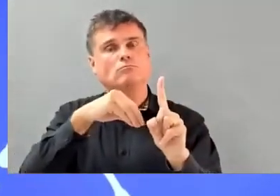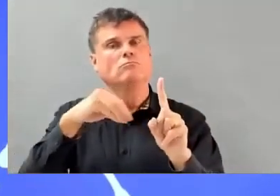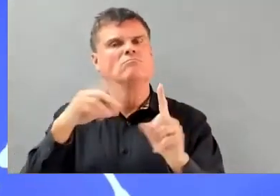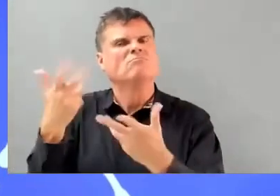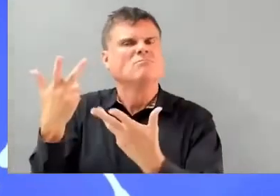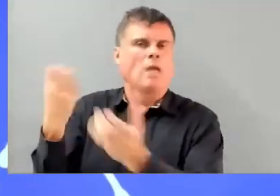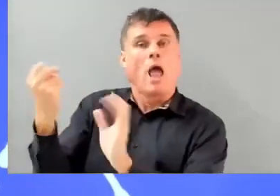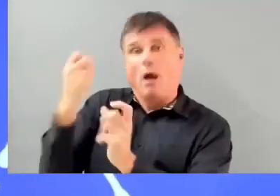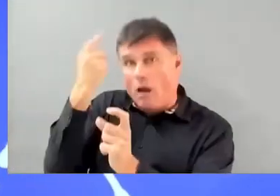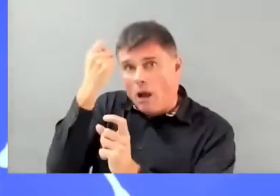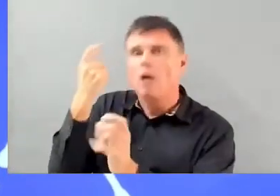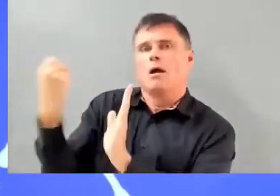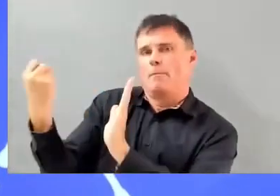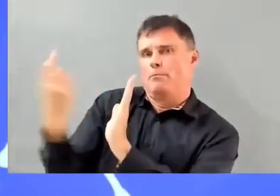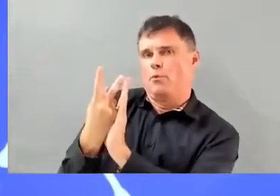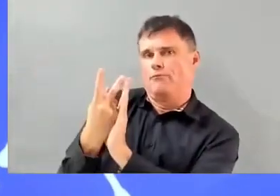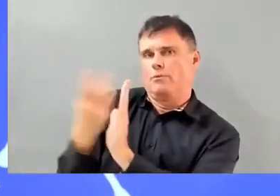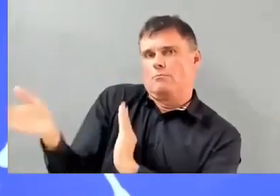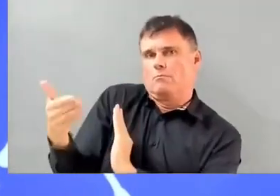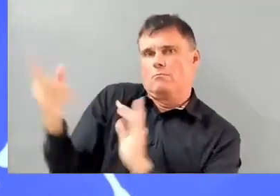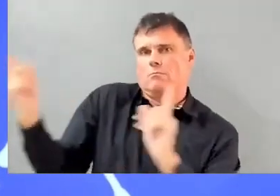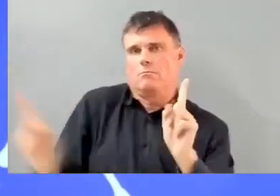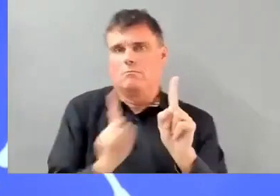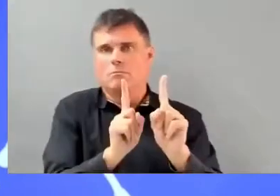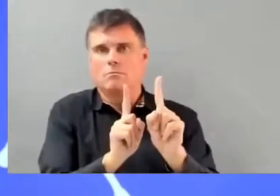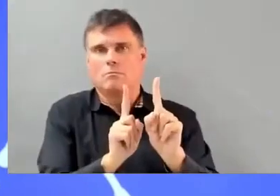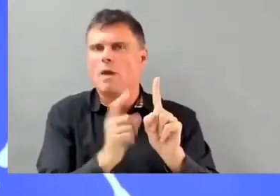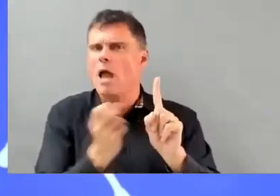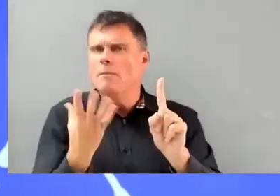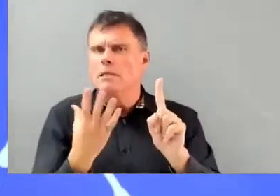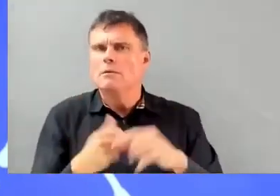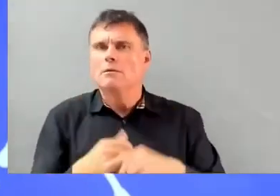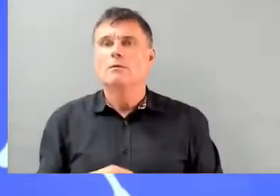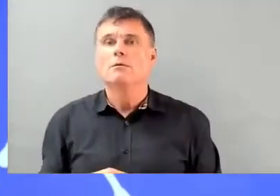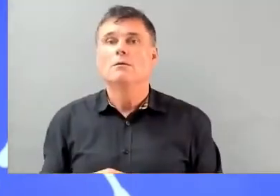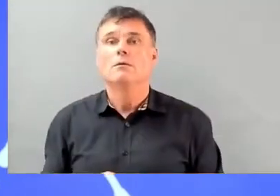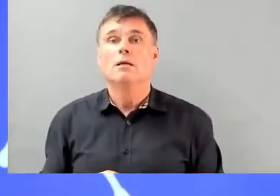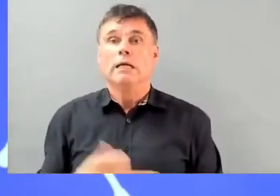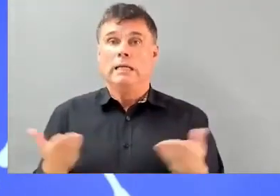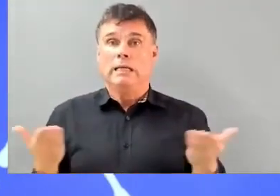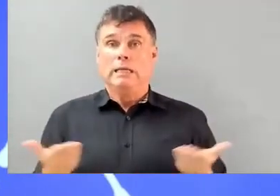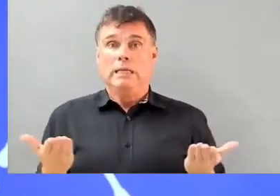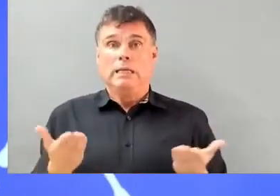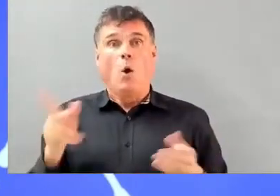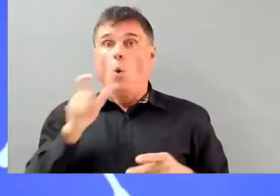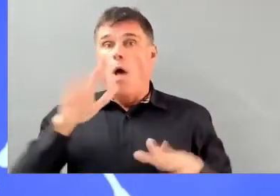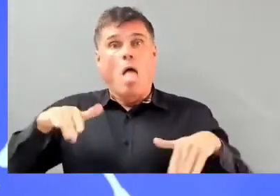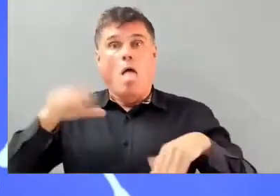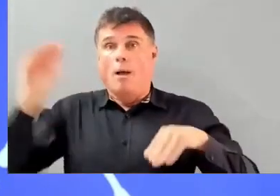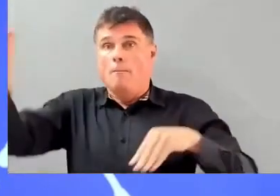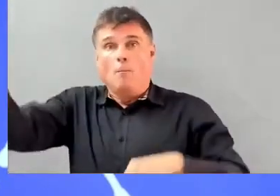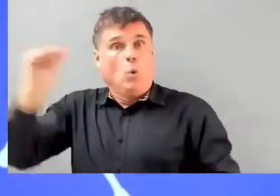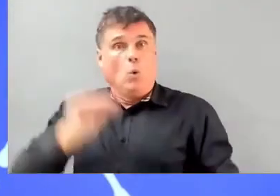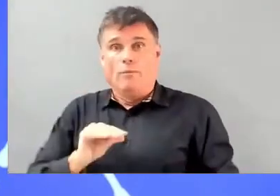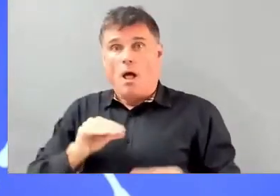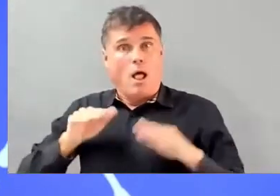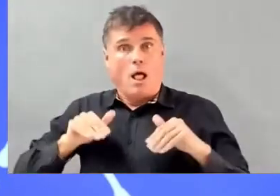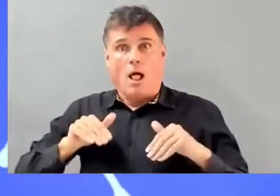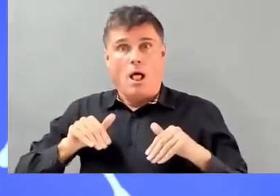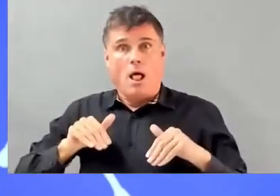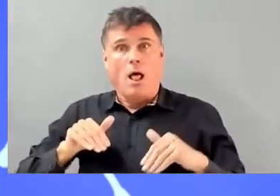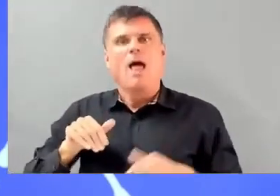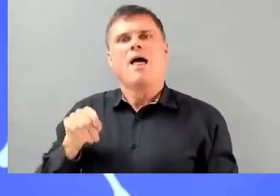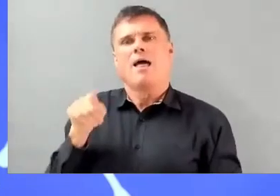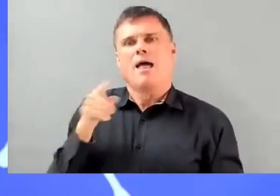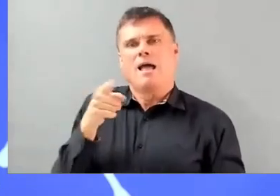Well, I think people who aren't in BC are, in many respects, the focus of the Practice Ready Assessment